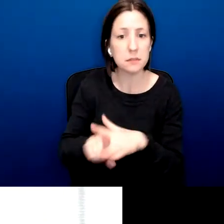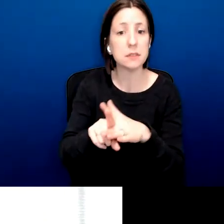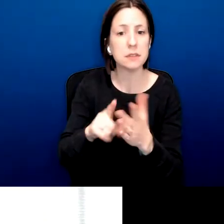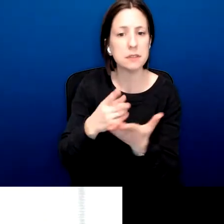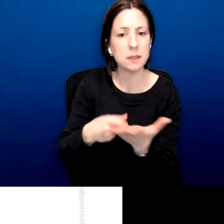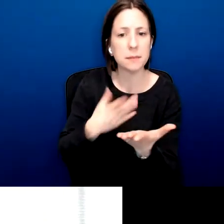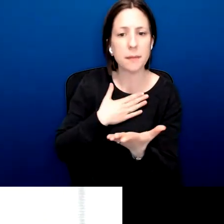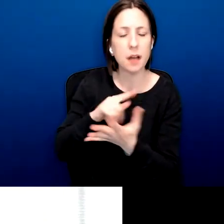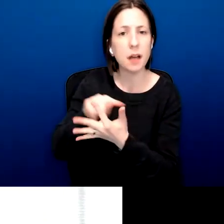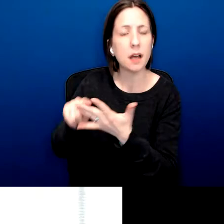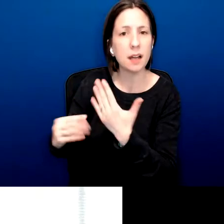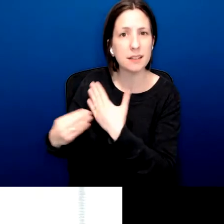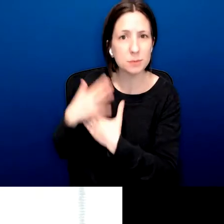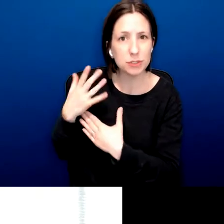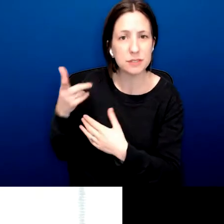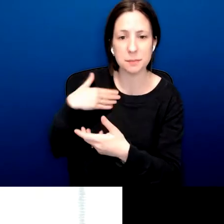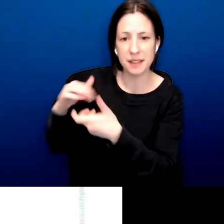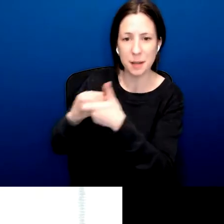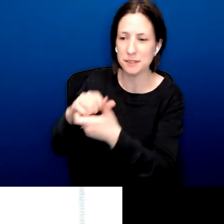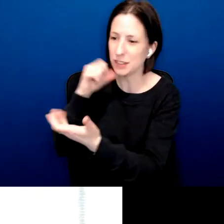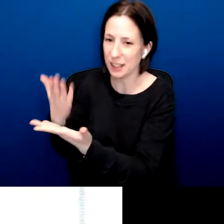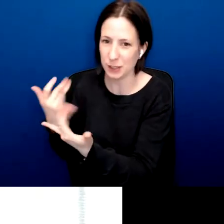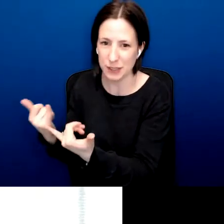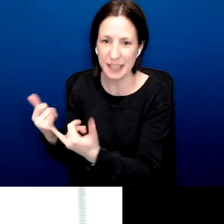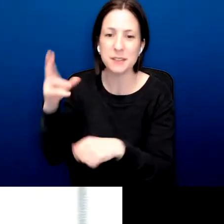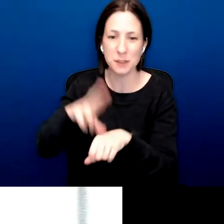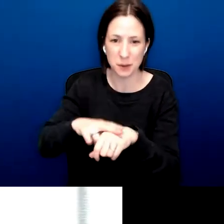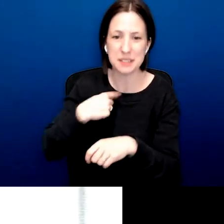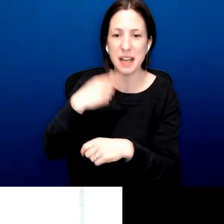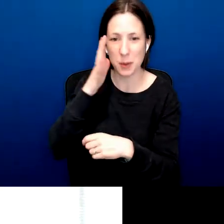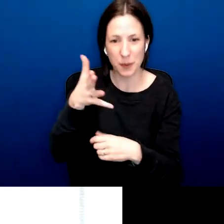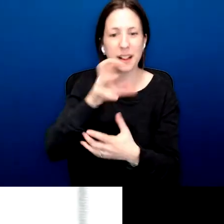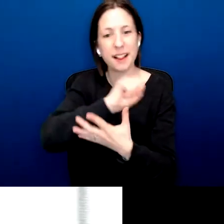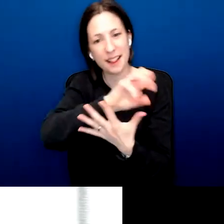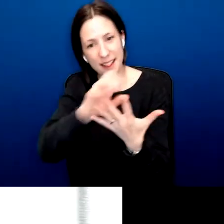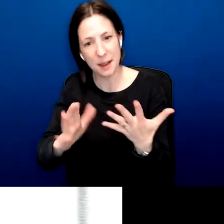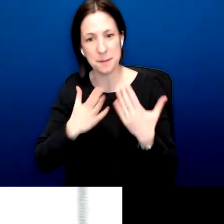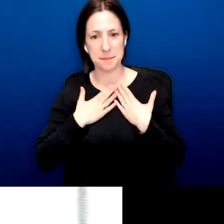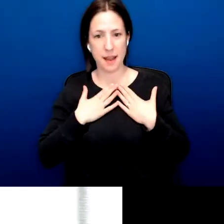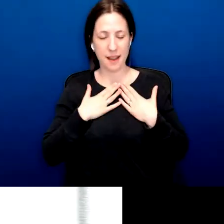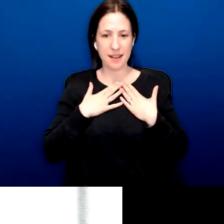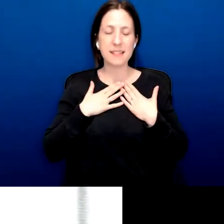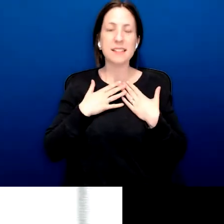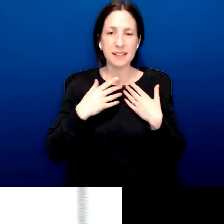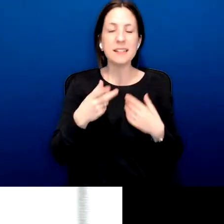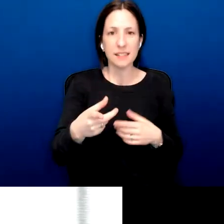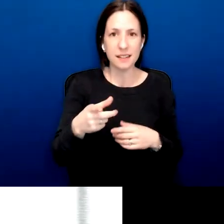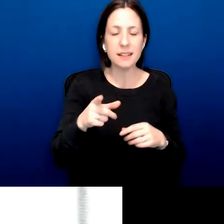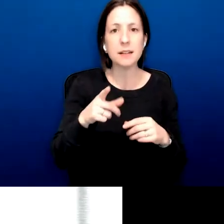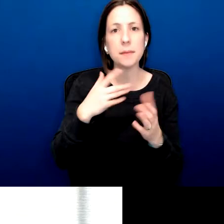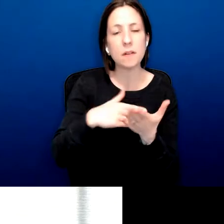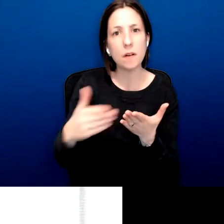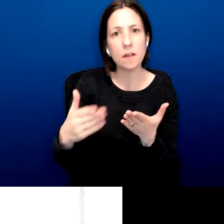would say. My collaborators aren't here today, so of course I will give you all of my inspirations as we do talk, but I'm often reminded